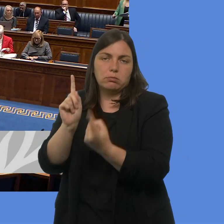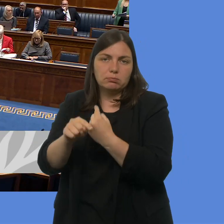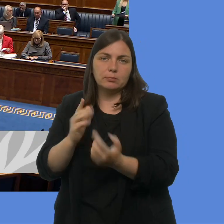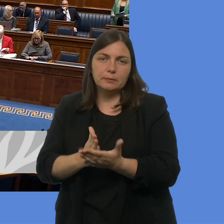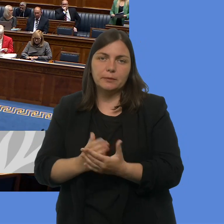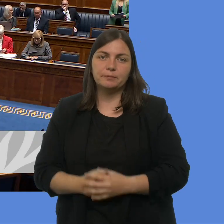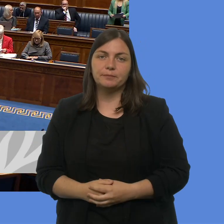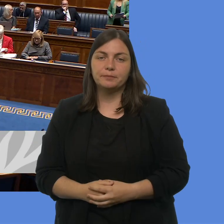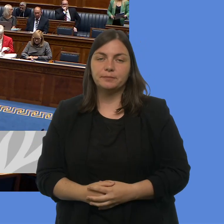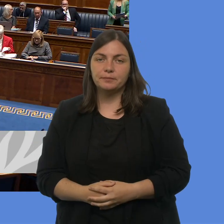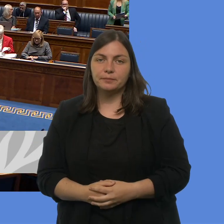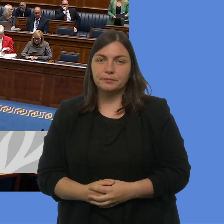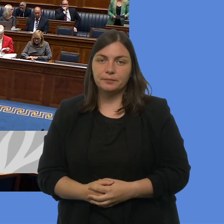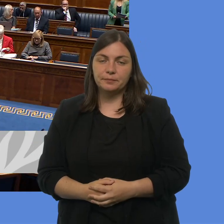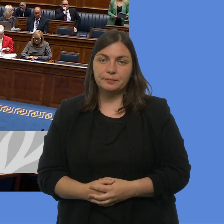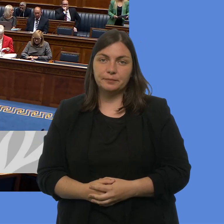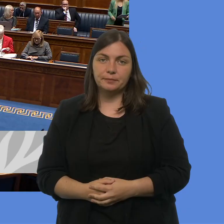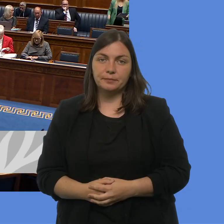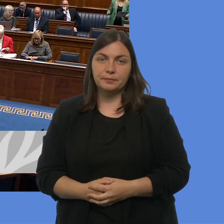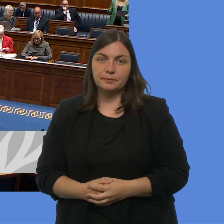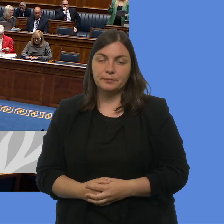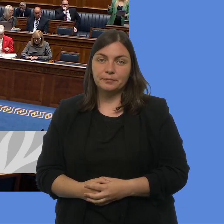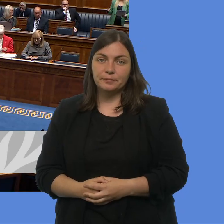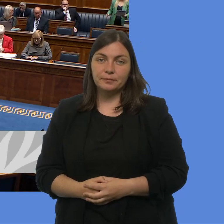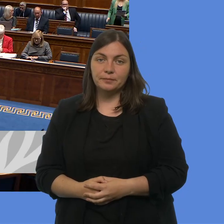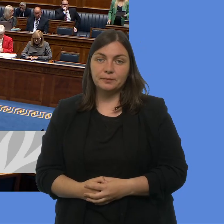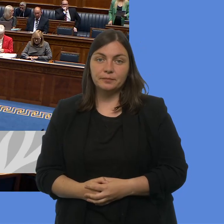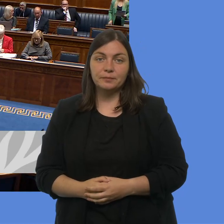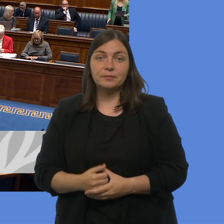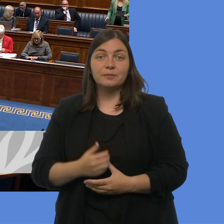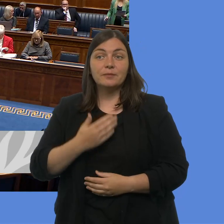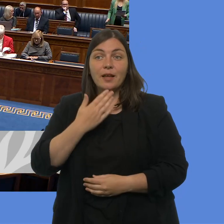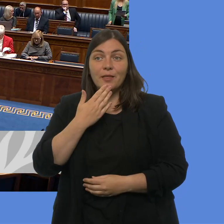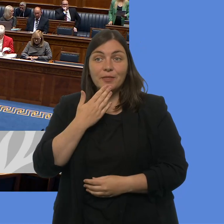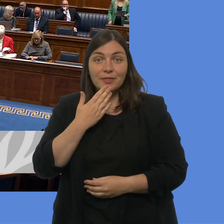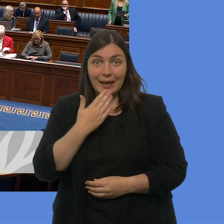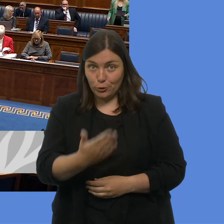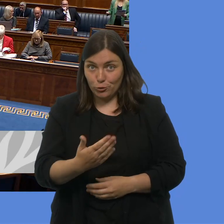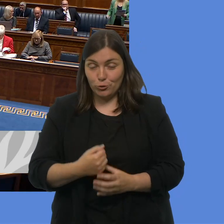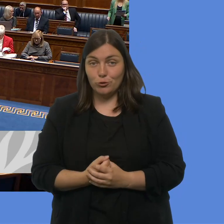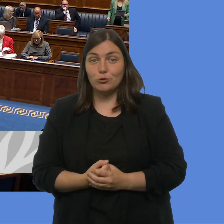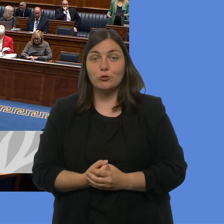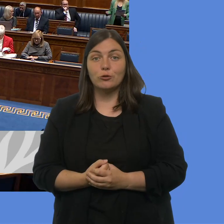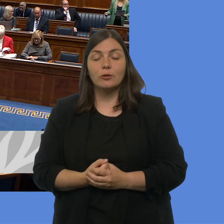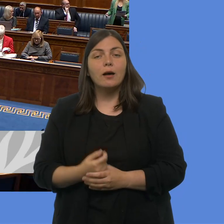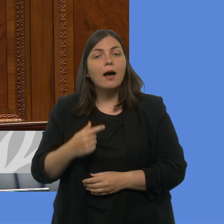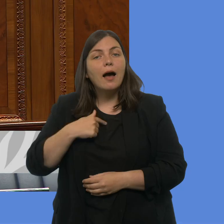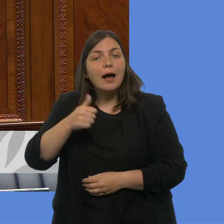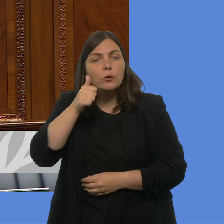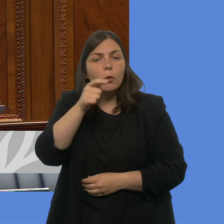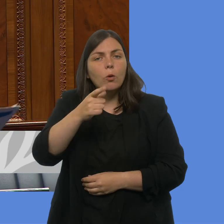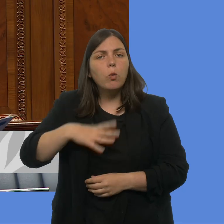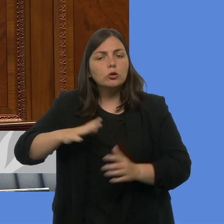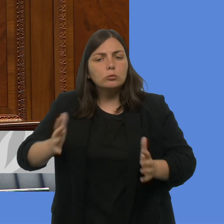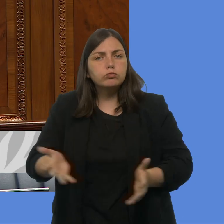supplementary. Madam Principal Deputy Speaker. The Junior Minister is keen to promote the success of TBUC, a programme which brings